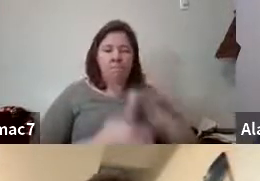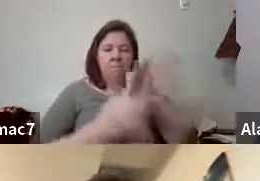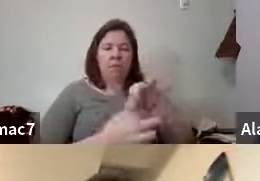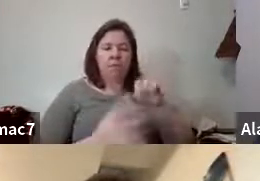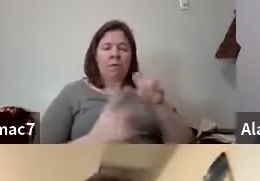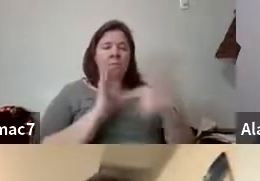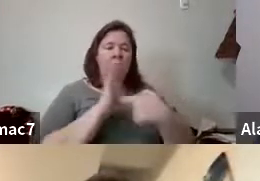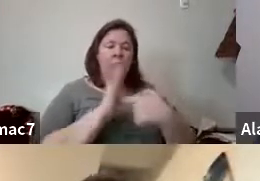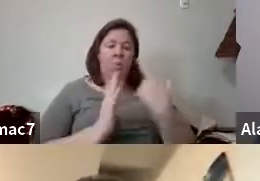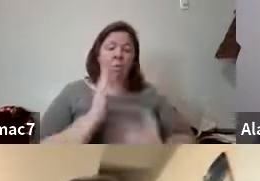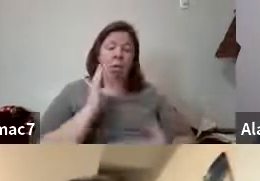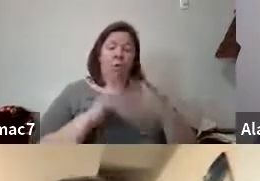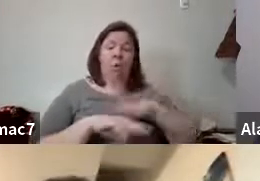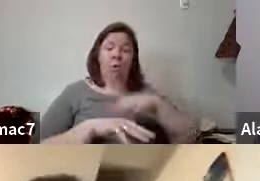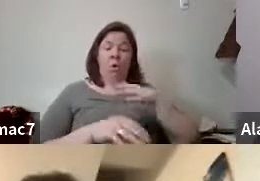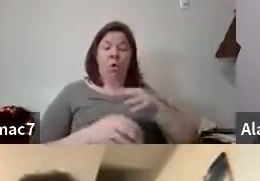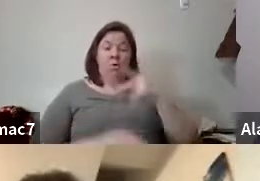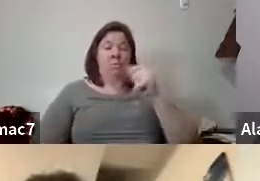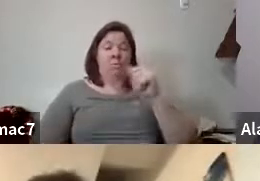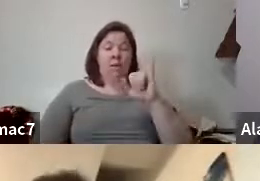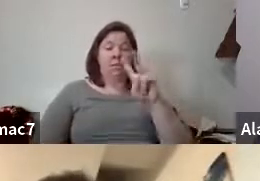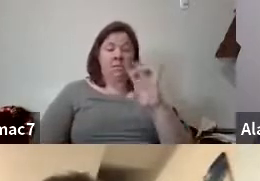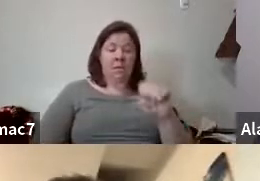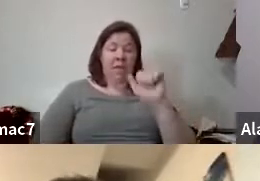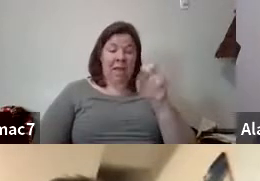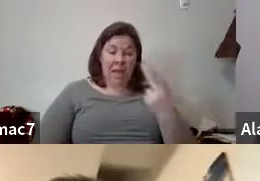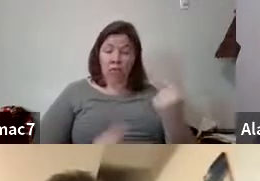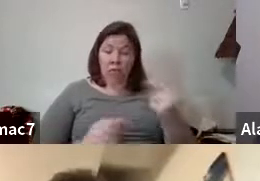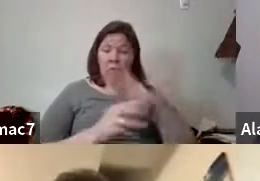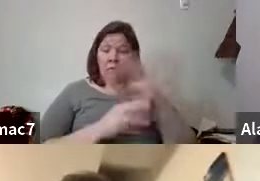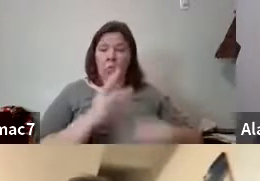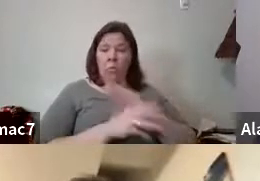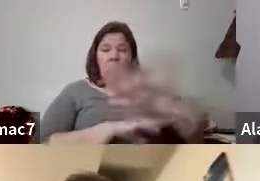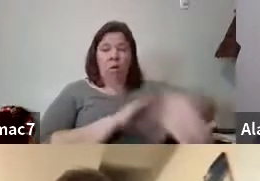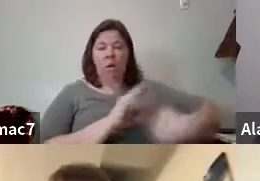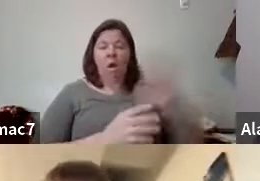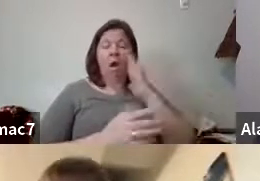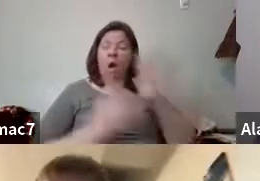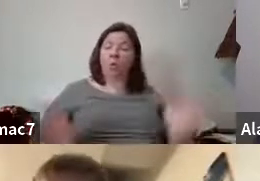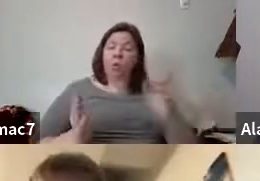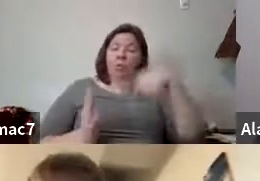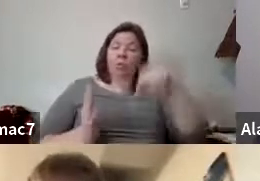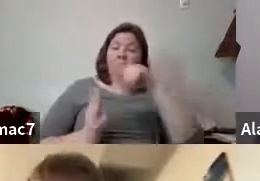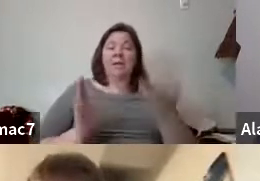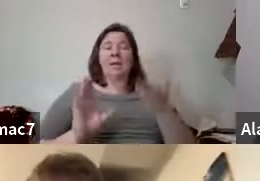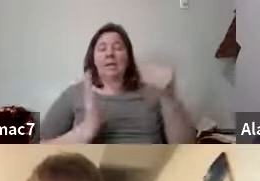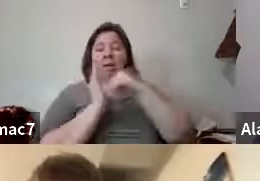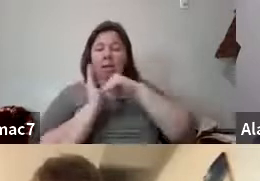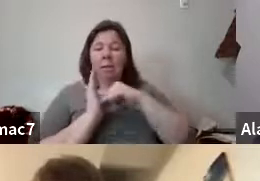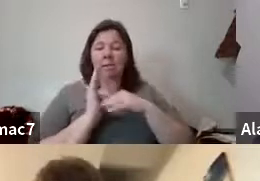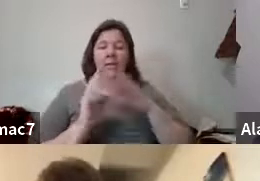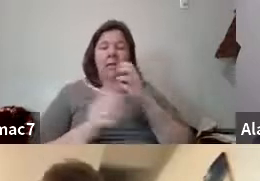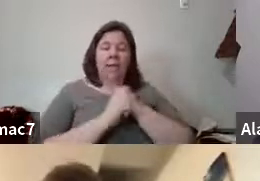ONPASSIVE through Ash Mufaro is going to do for the world at large. So I encourage you guys to, again,